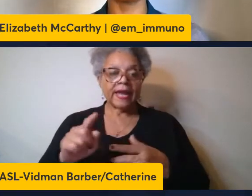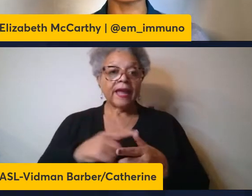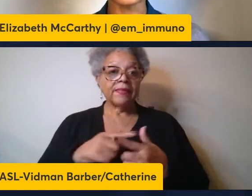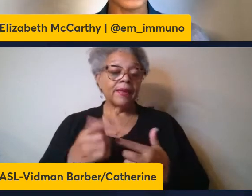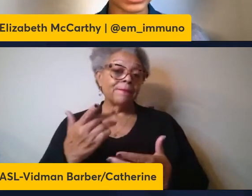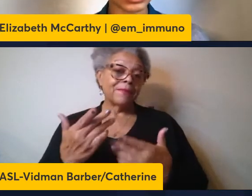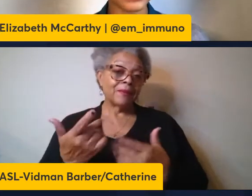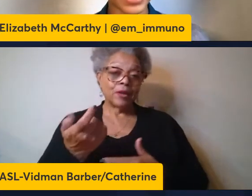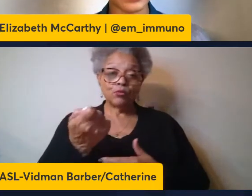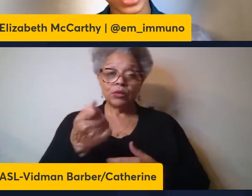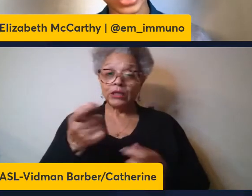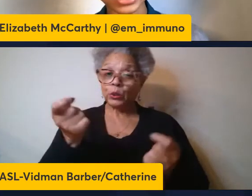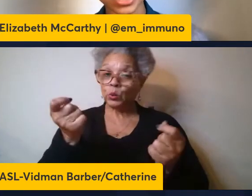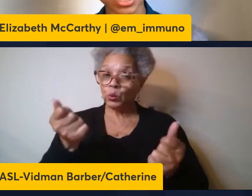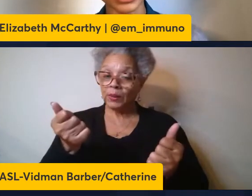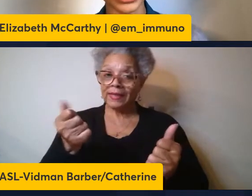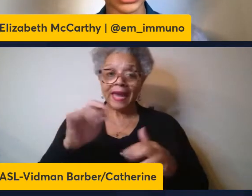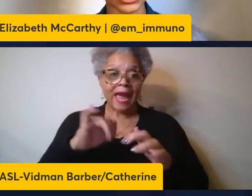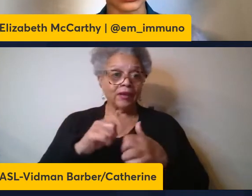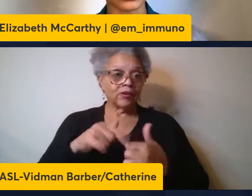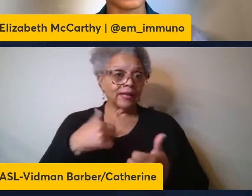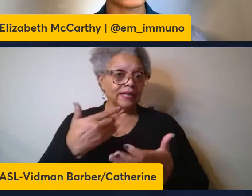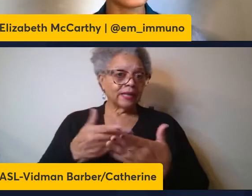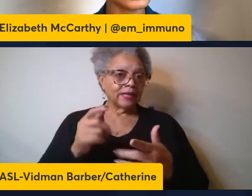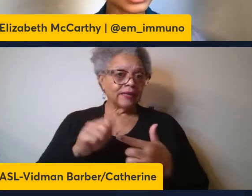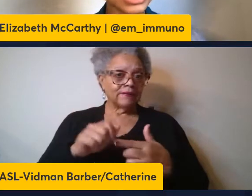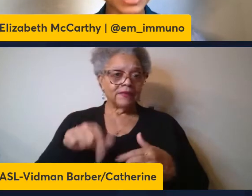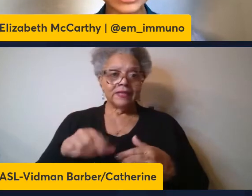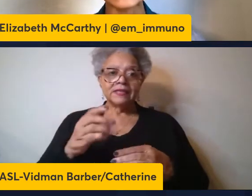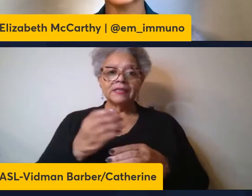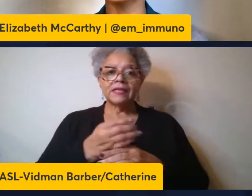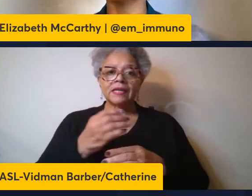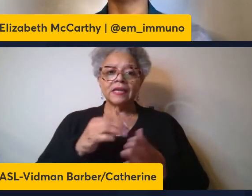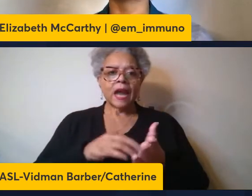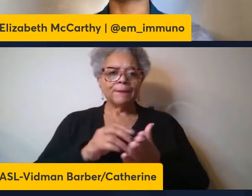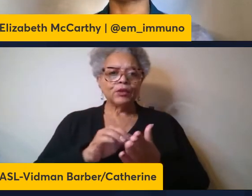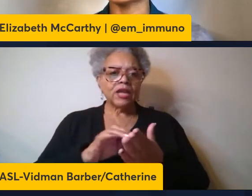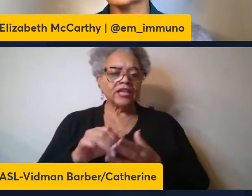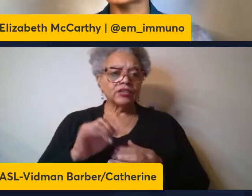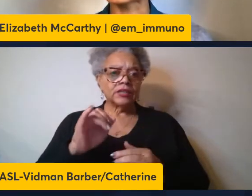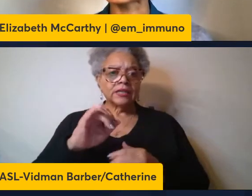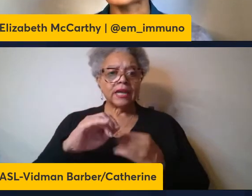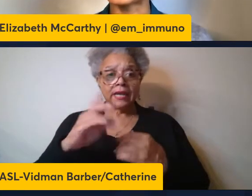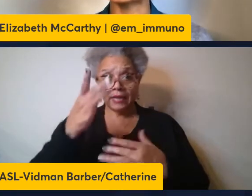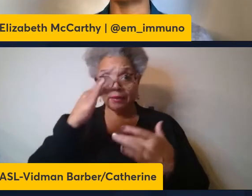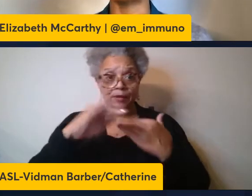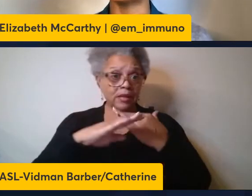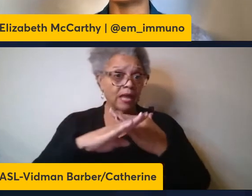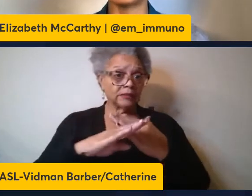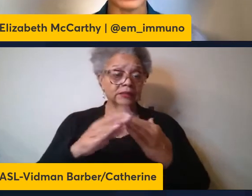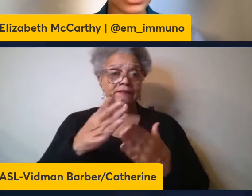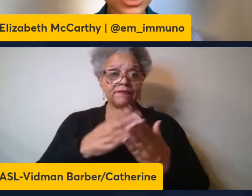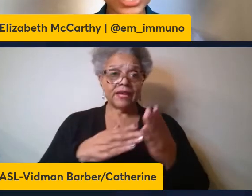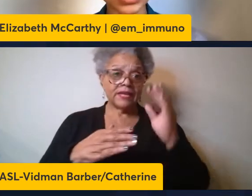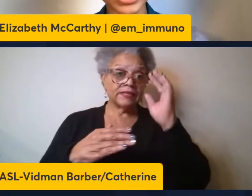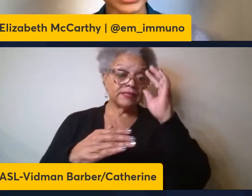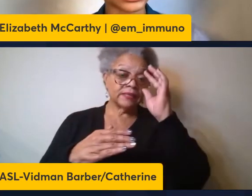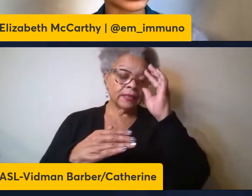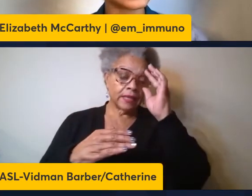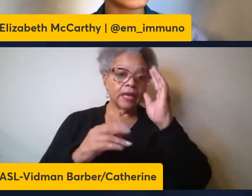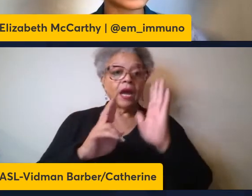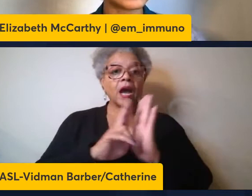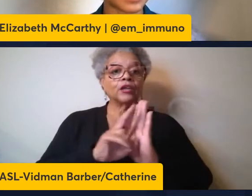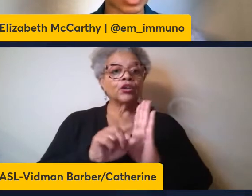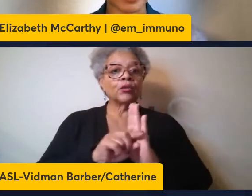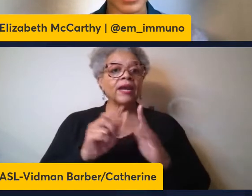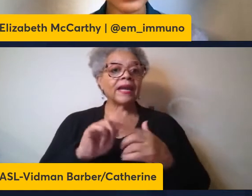just a really quick sort of how did I get into the computational immunology space? So in my undergraduate,